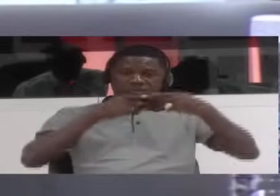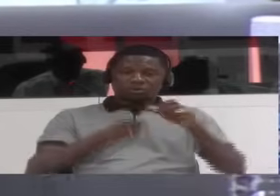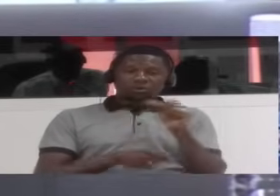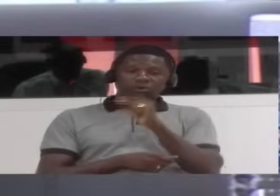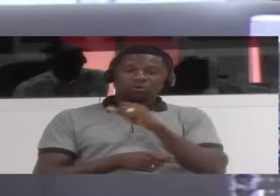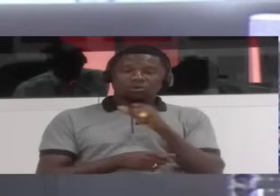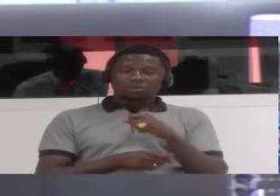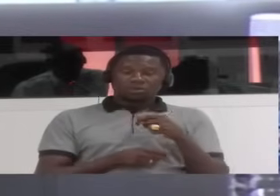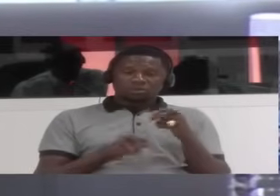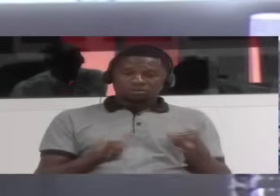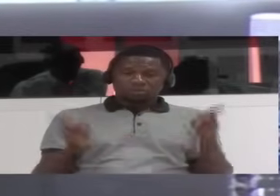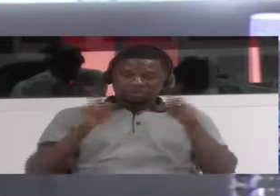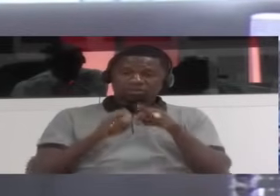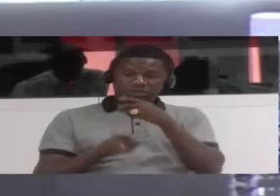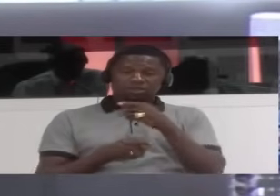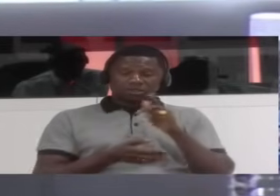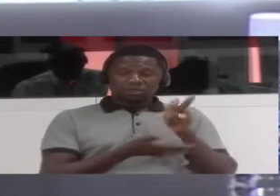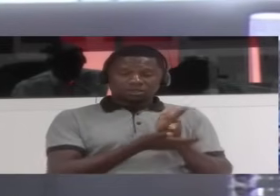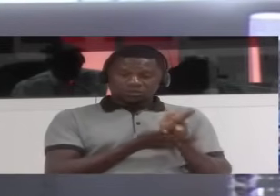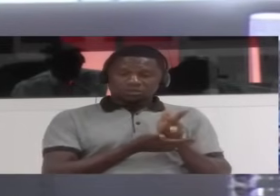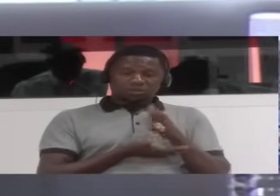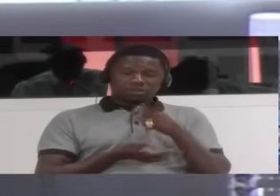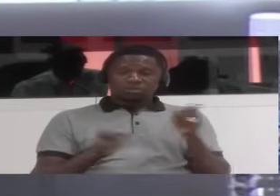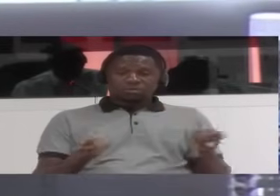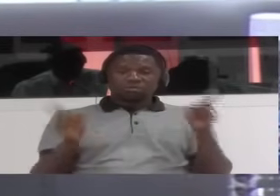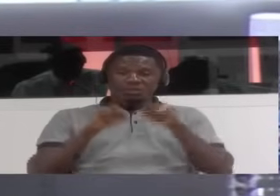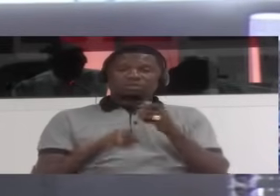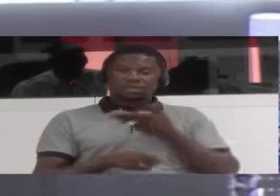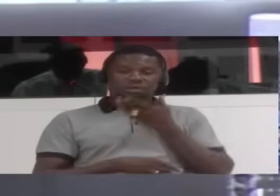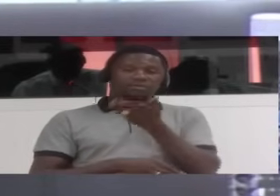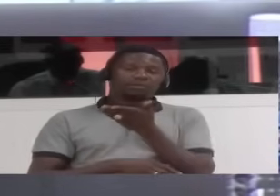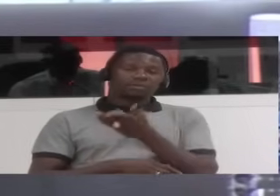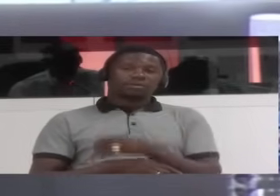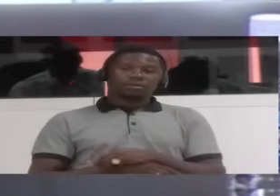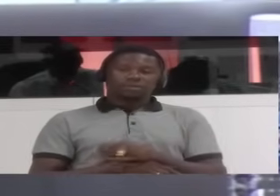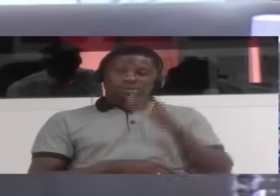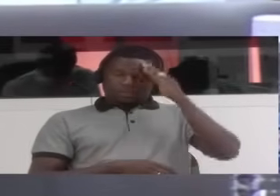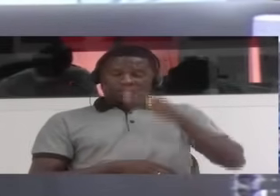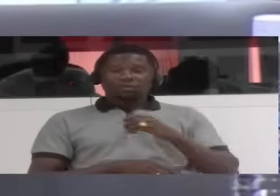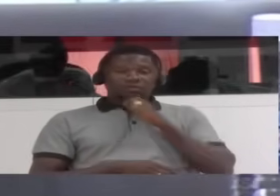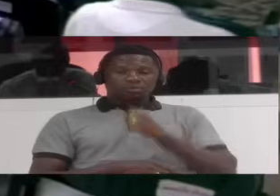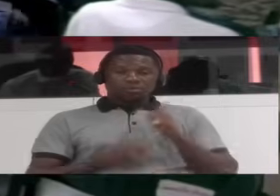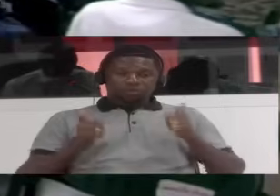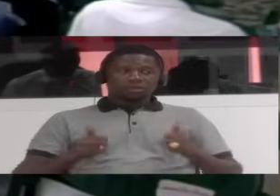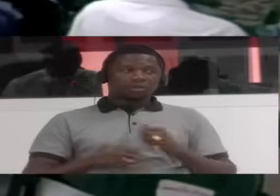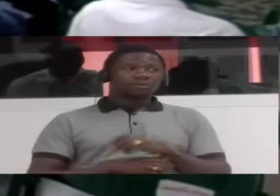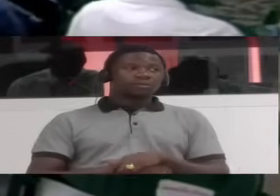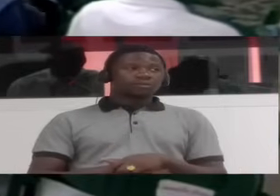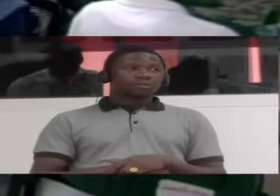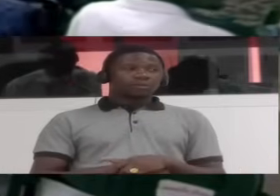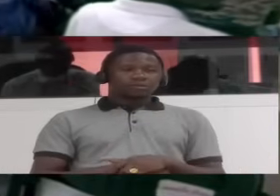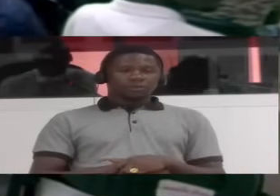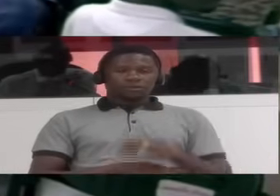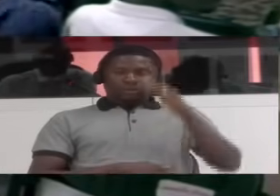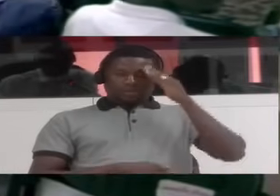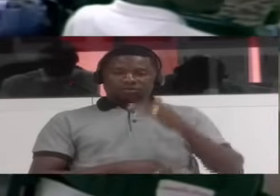other operations in which this witness has participated. Thank you very much, Mr. Chair. Thank you